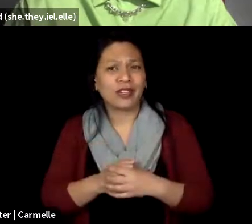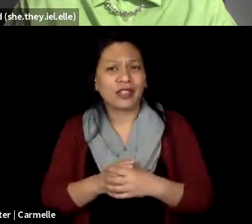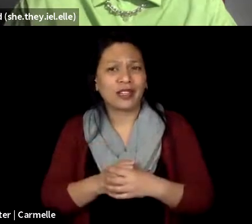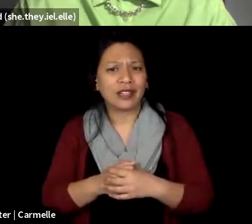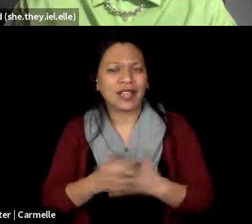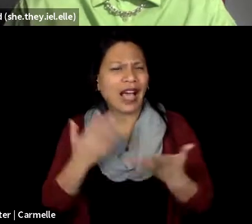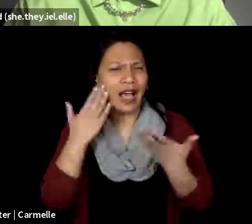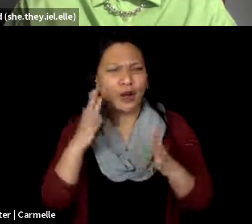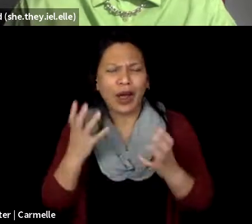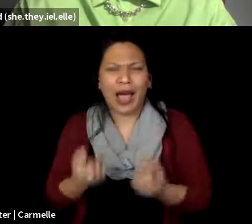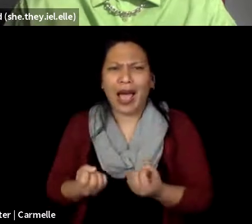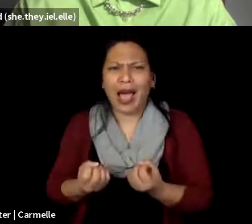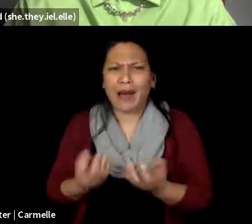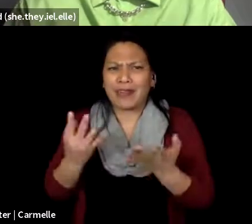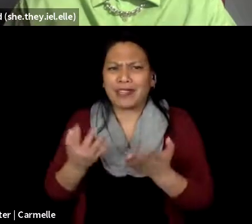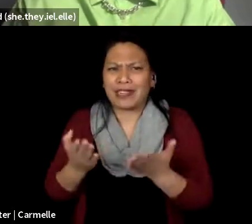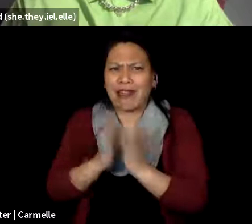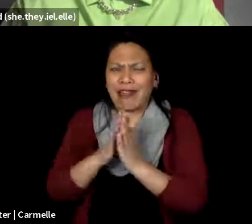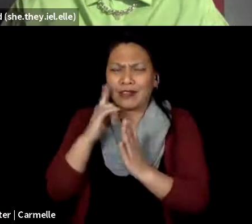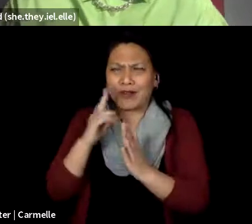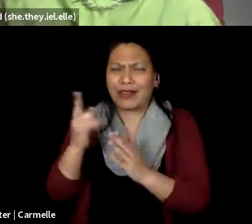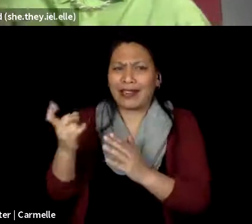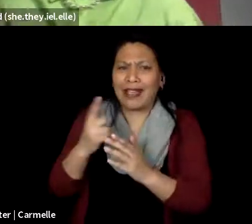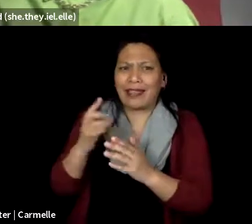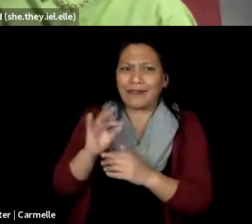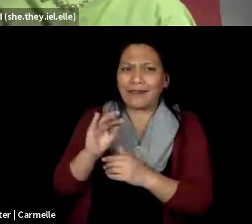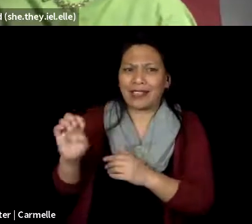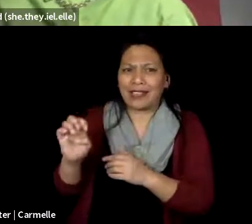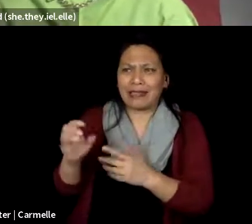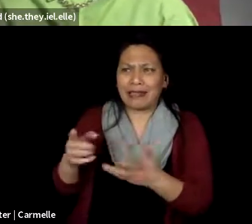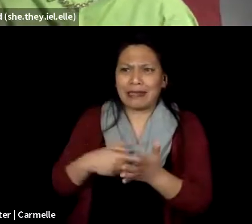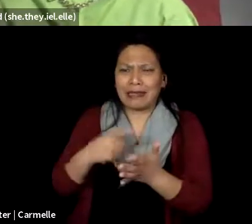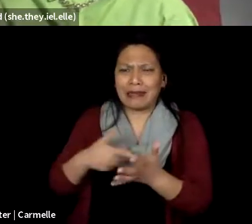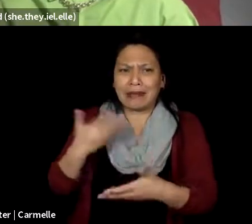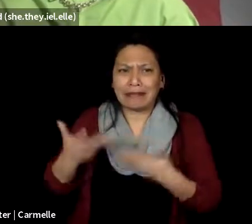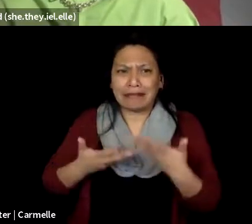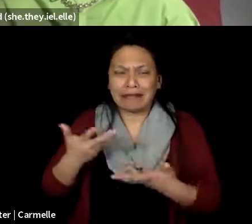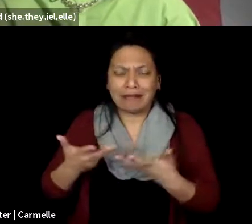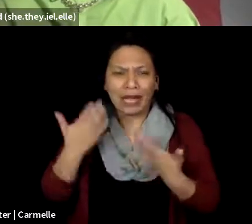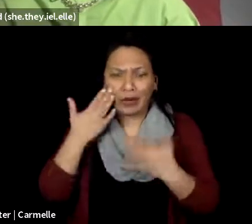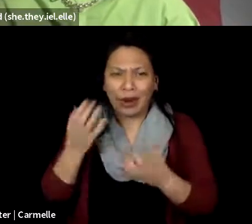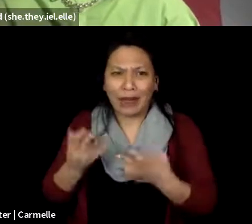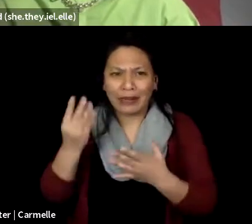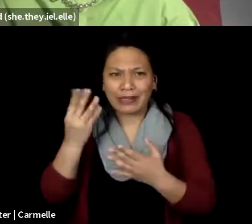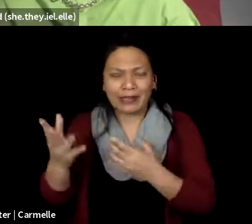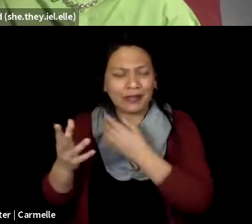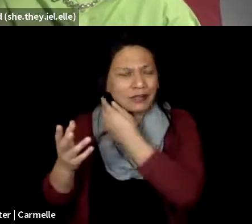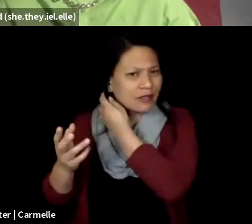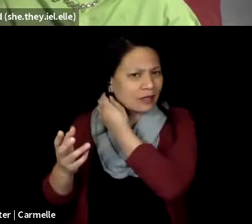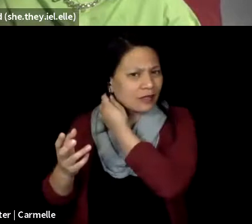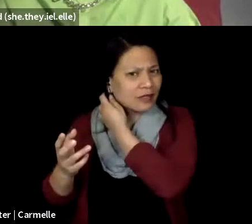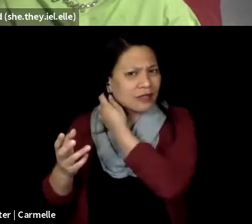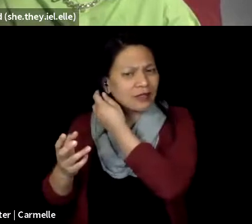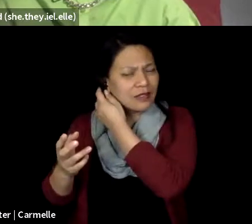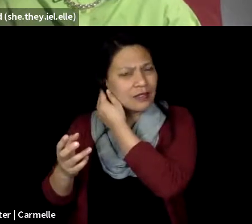much to ask to be paid for something. Mm. And I think about like how do we build a sense